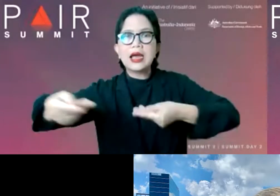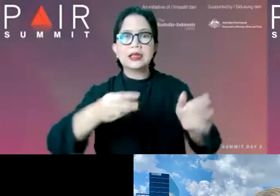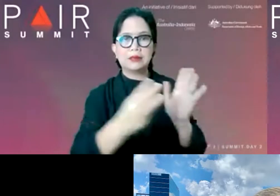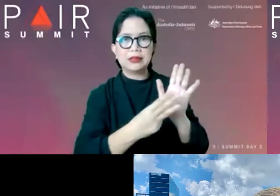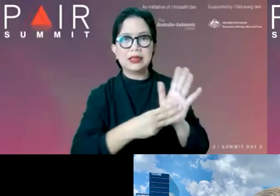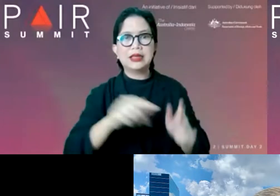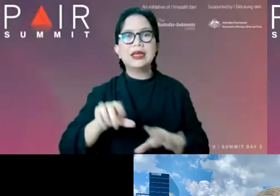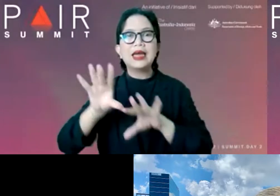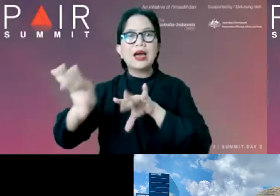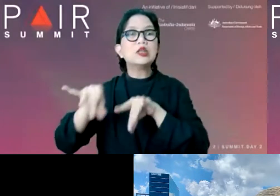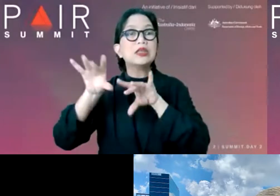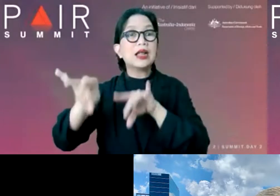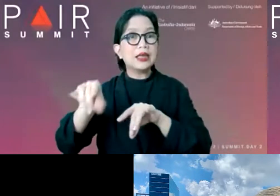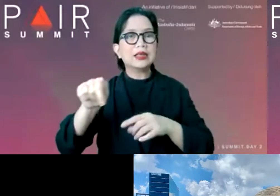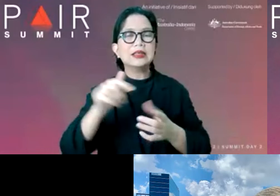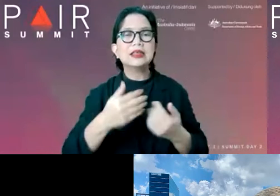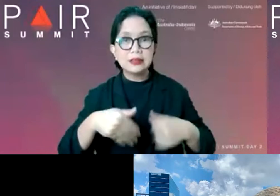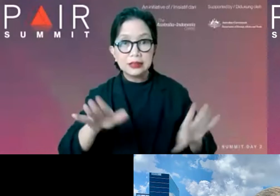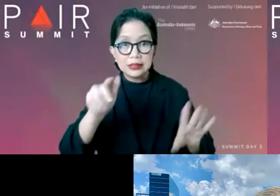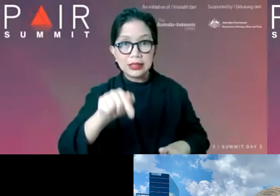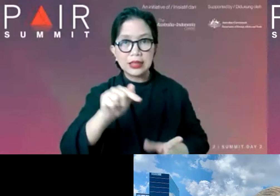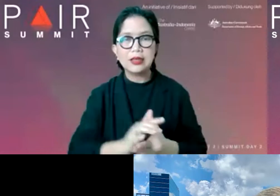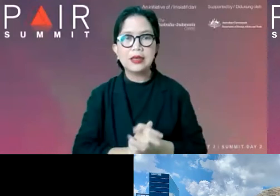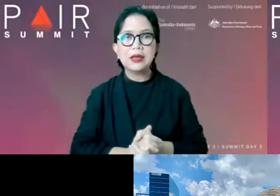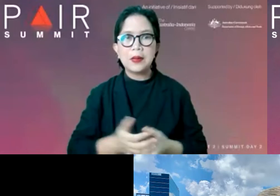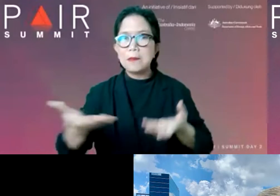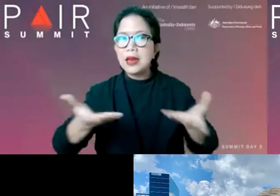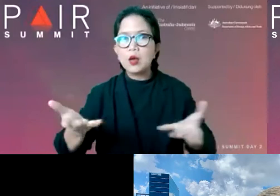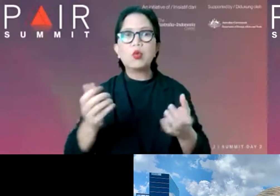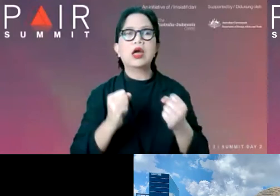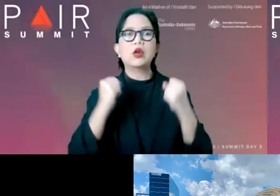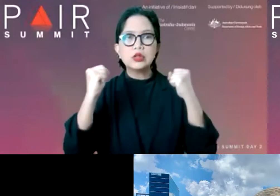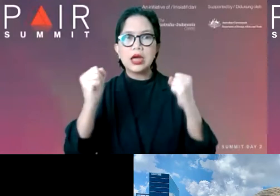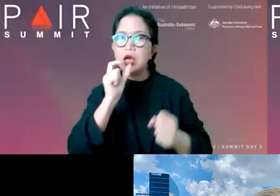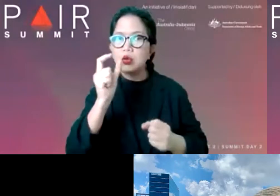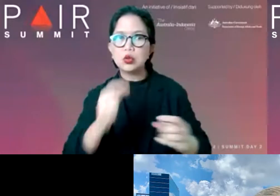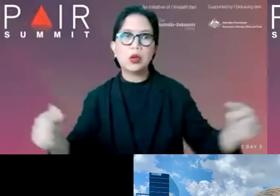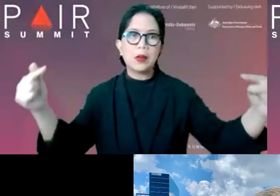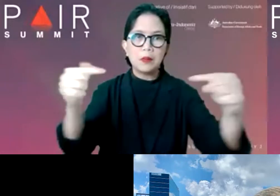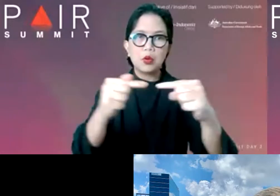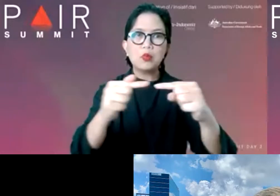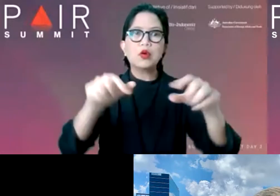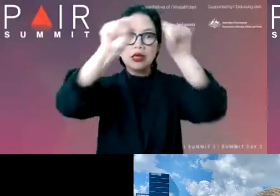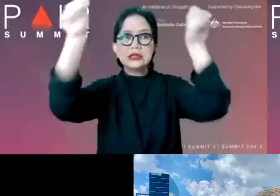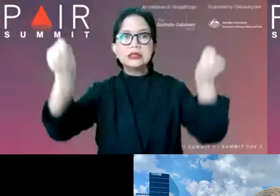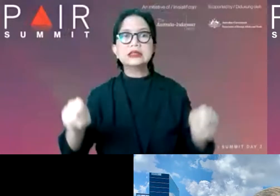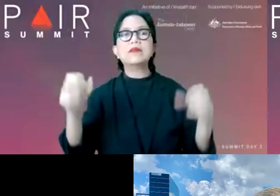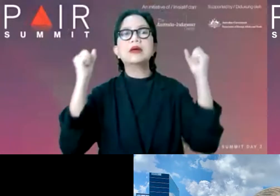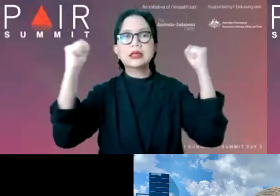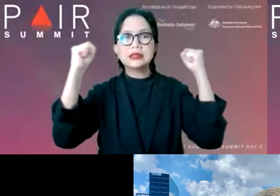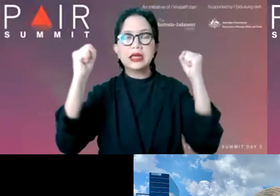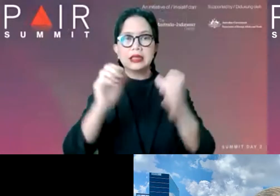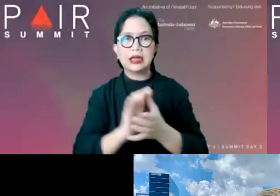attempts, three, at connecting up the healthcare system. And I guess some important aspects is that